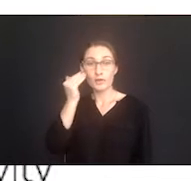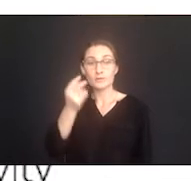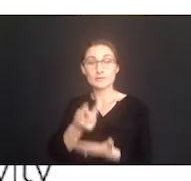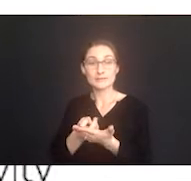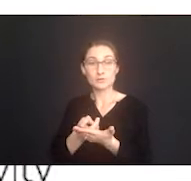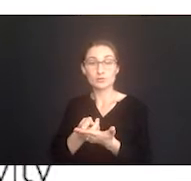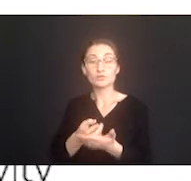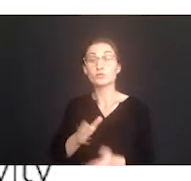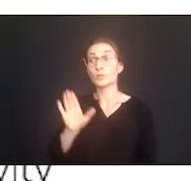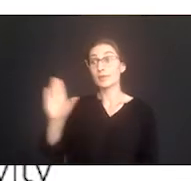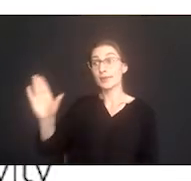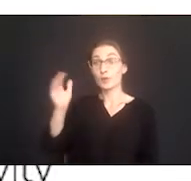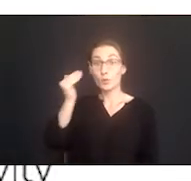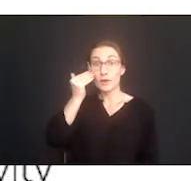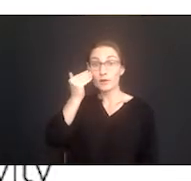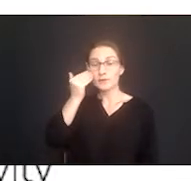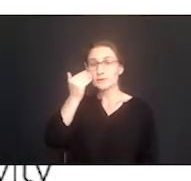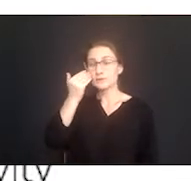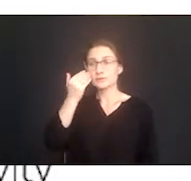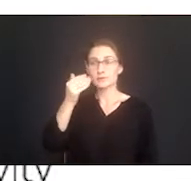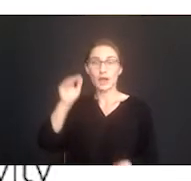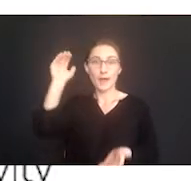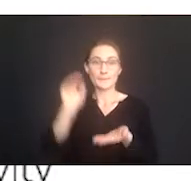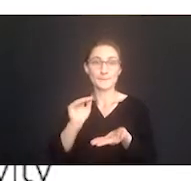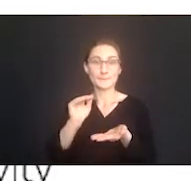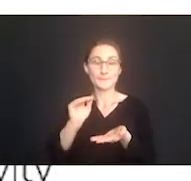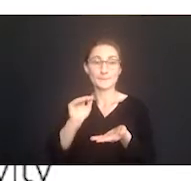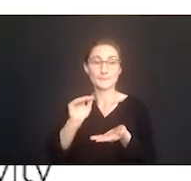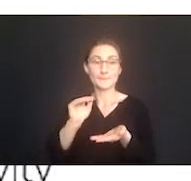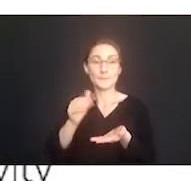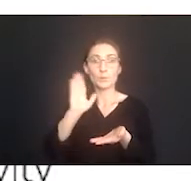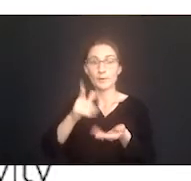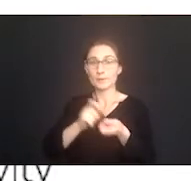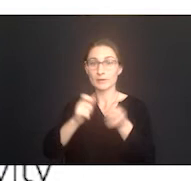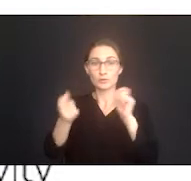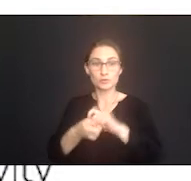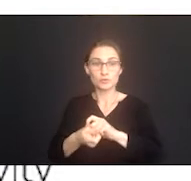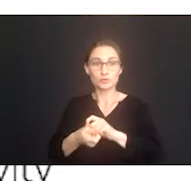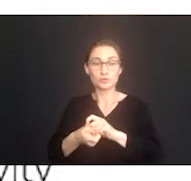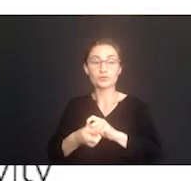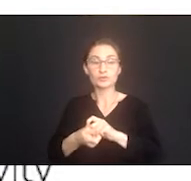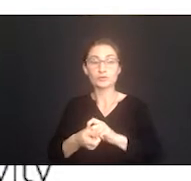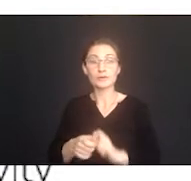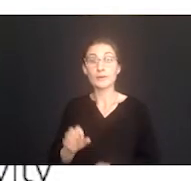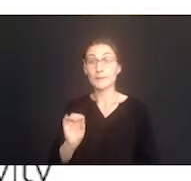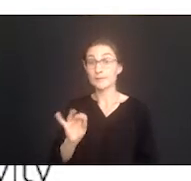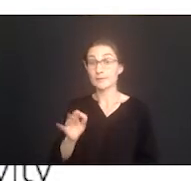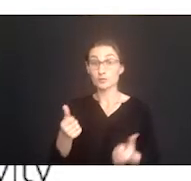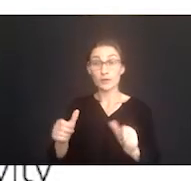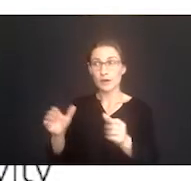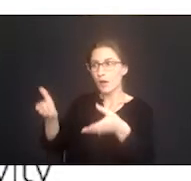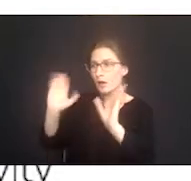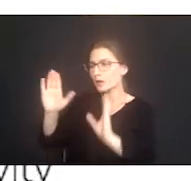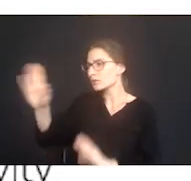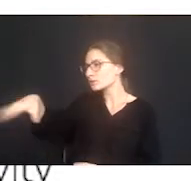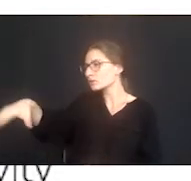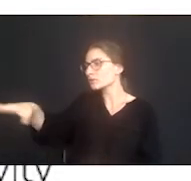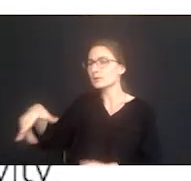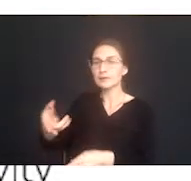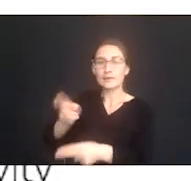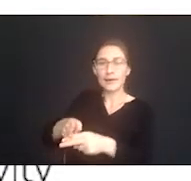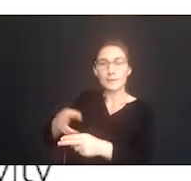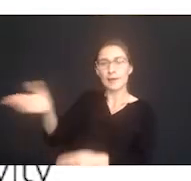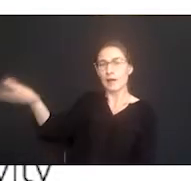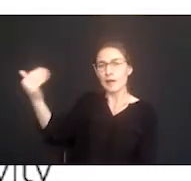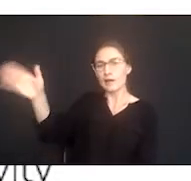name implies, the person's awareness is impaired or altered while that seizure is taking place. If you were to try to get their attention, try to call their